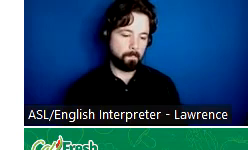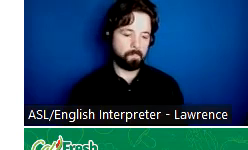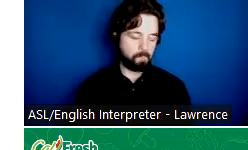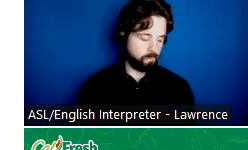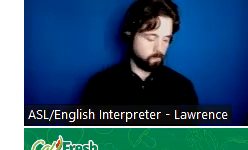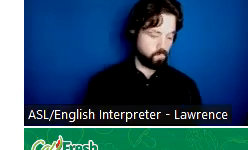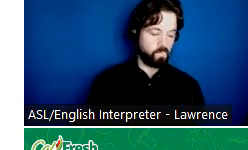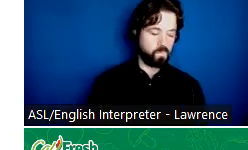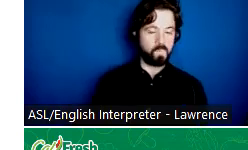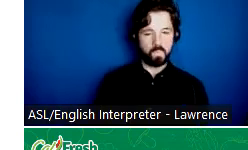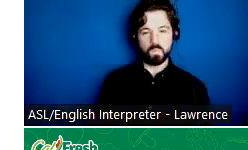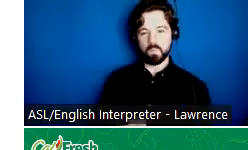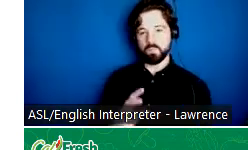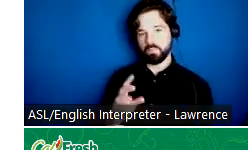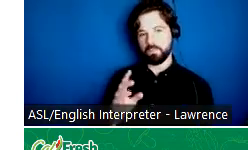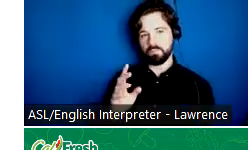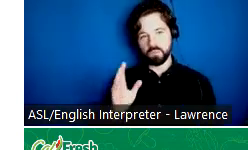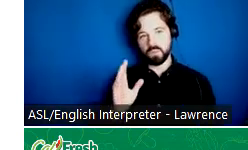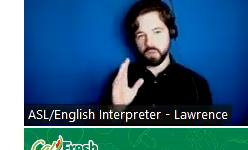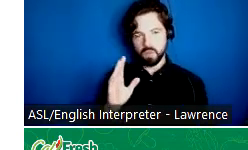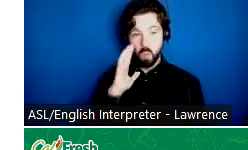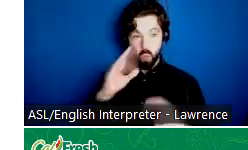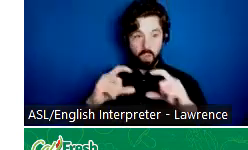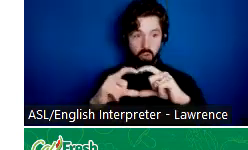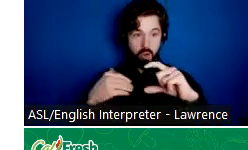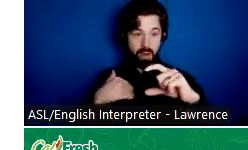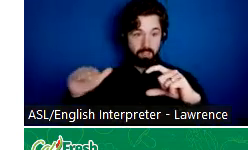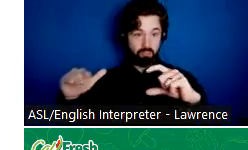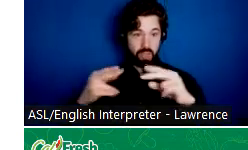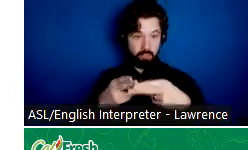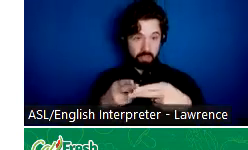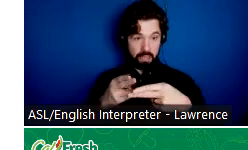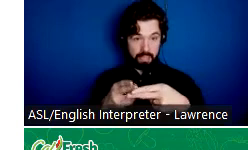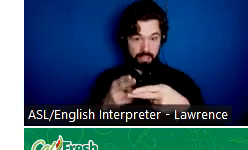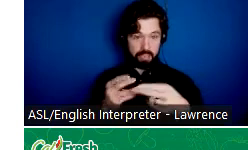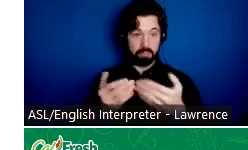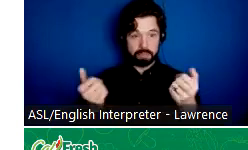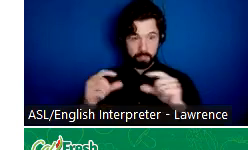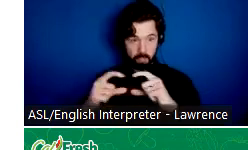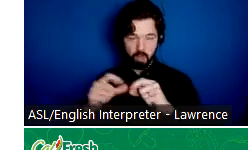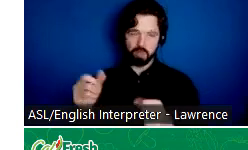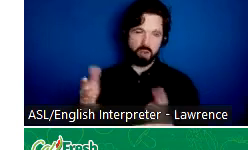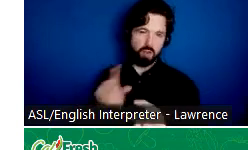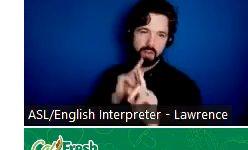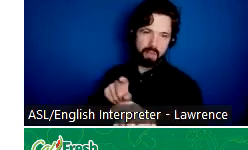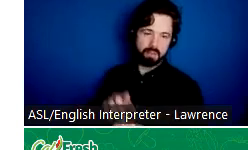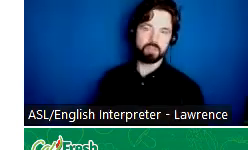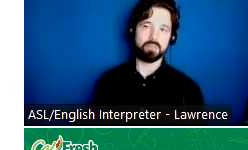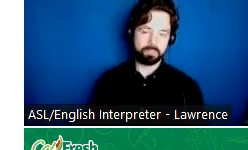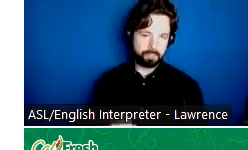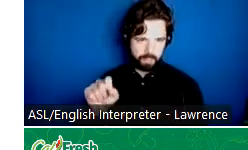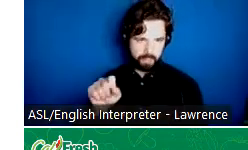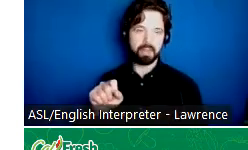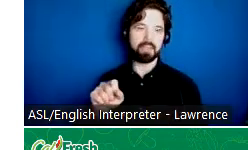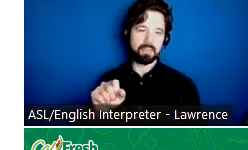cards being issued in their child's name and whether they'll receive a separate card. That question was answered earlier. So just to reiterate that, yes, cards will